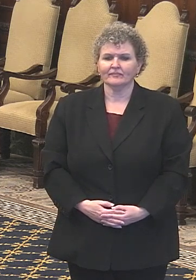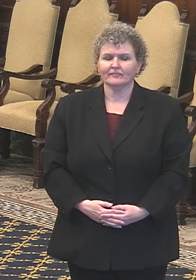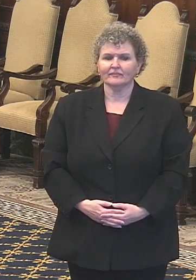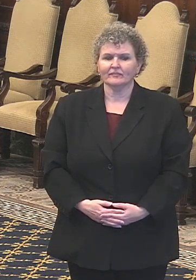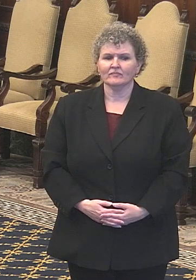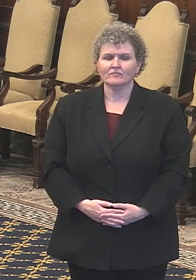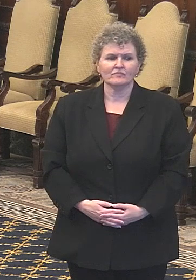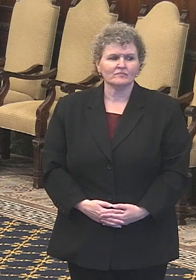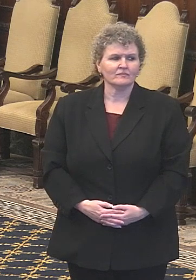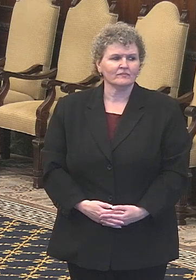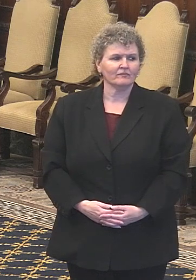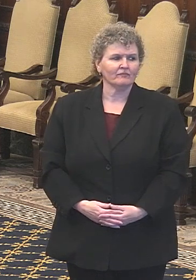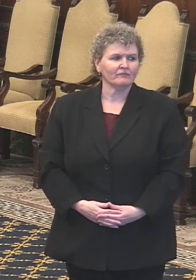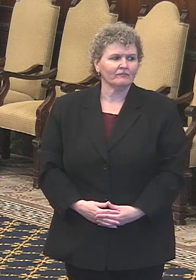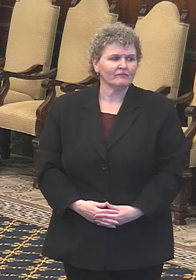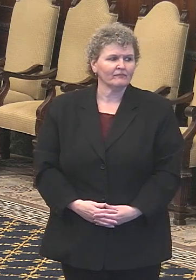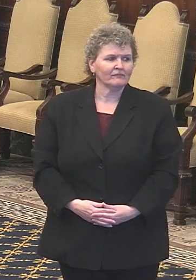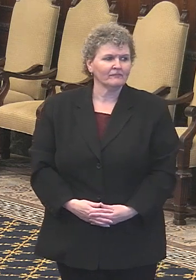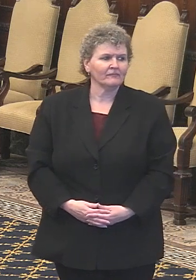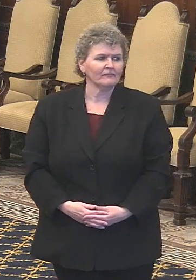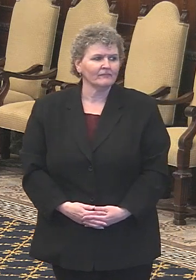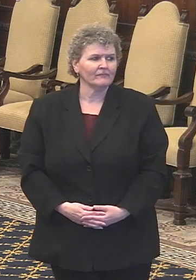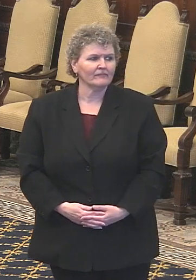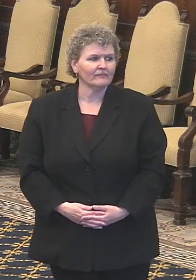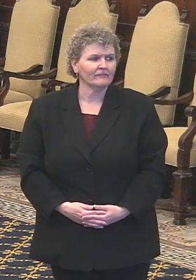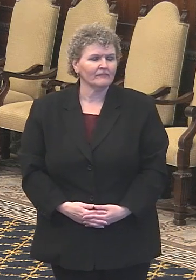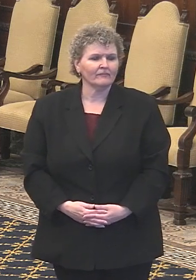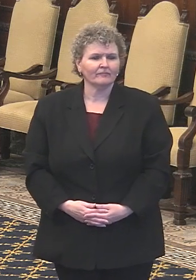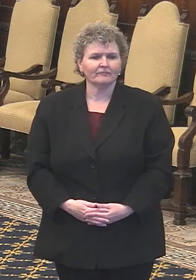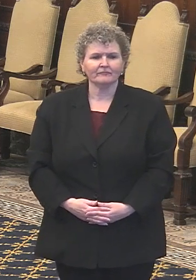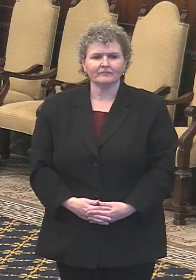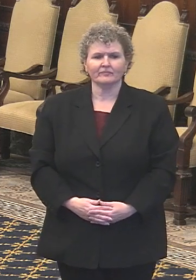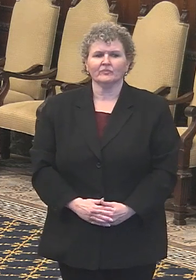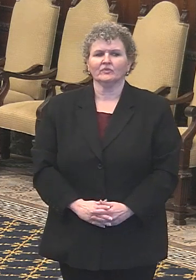How are you feeling, emotionally speaking, about this whole crisis?